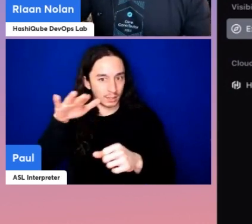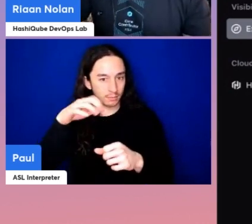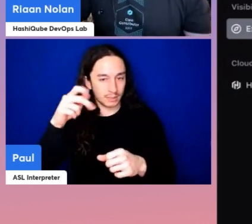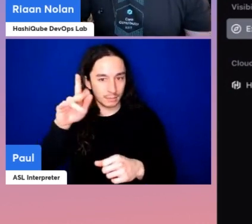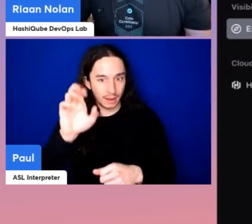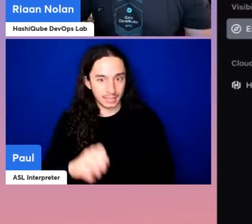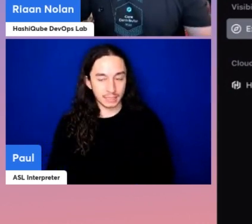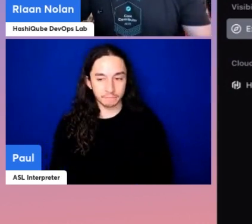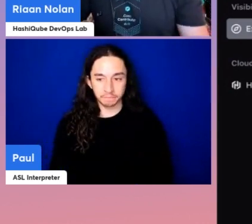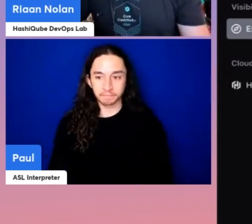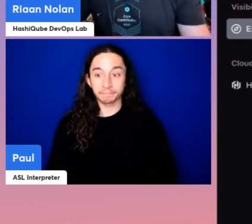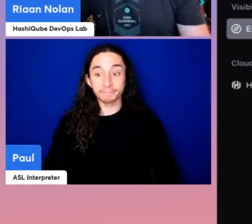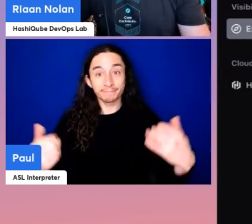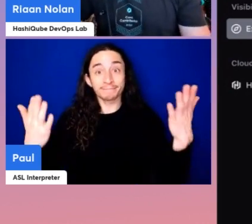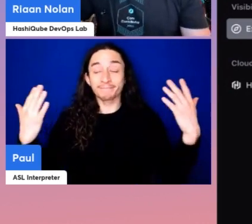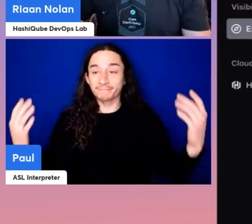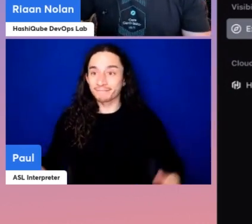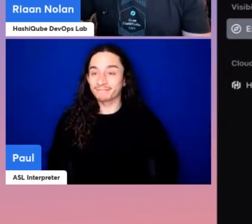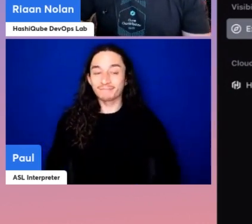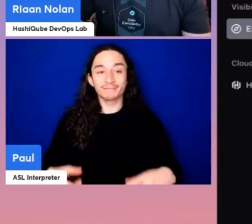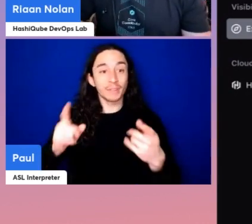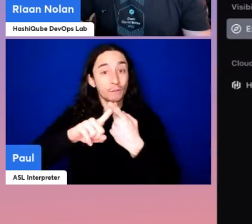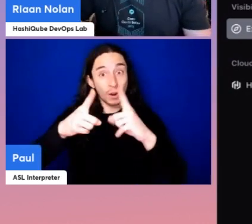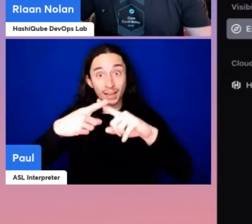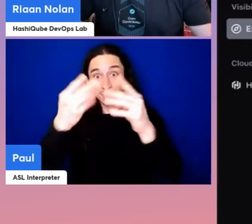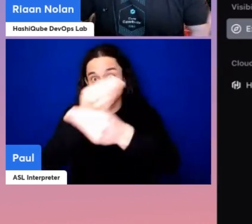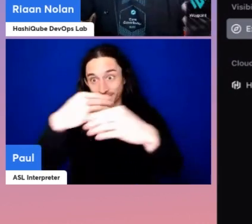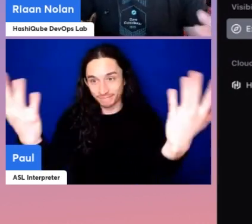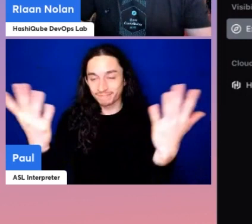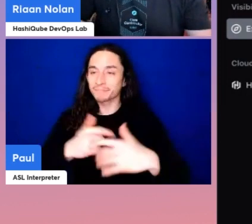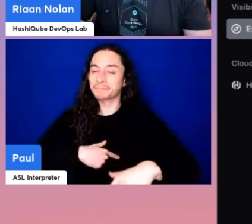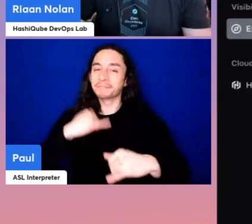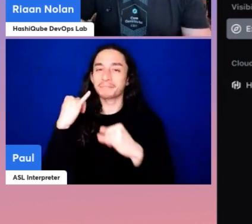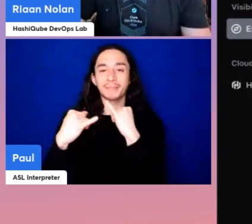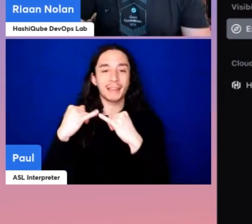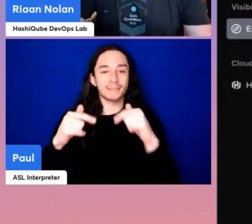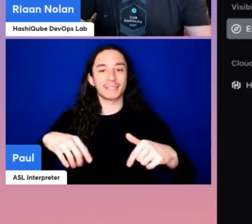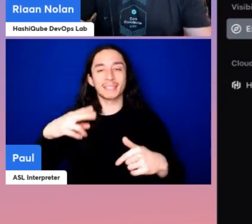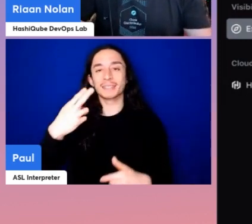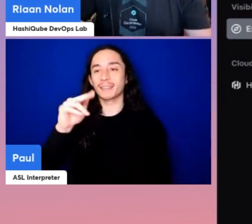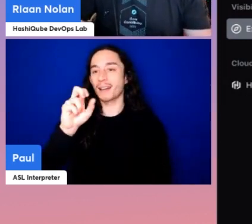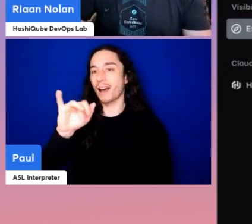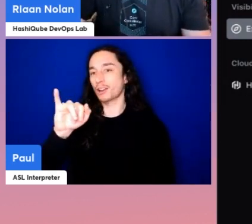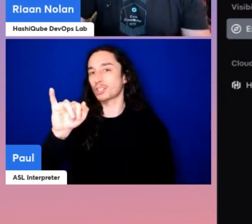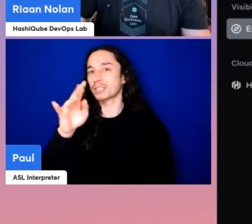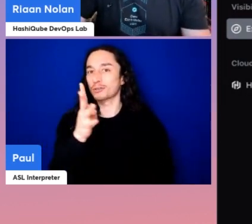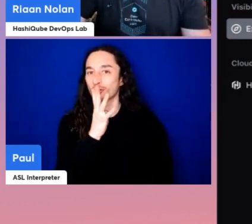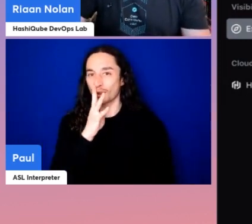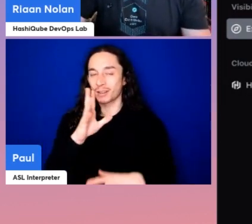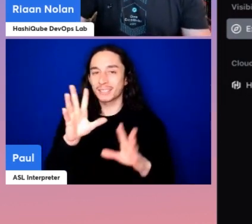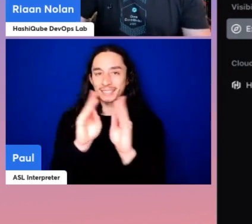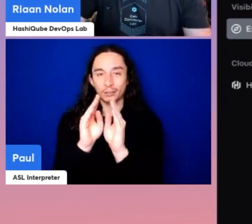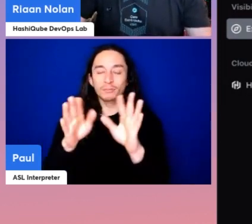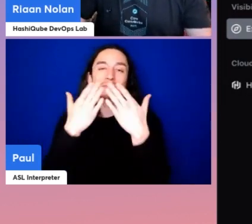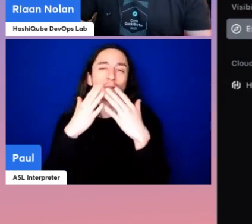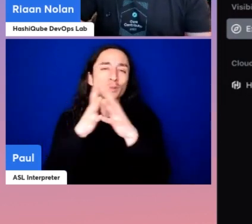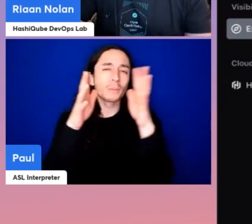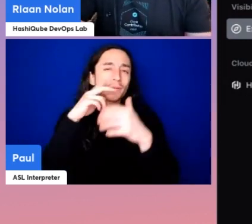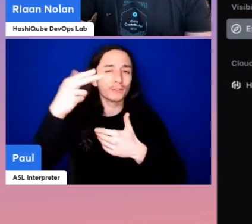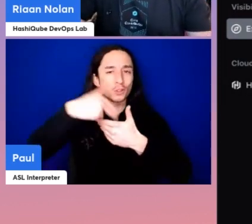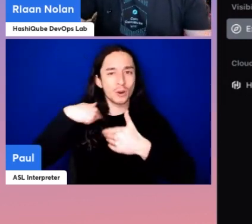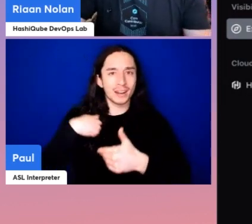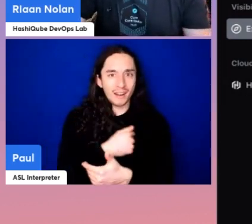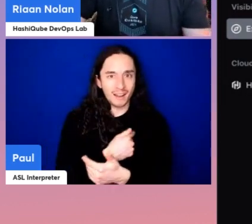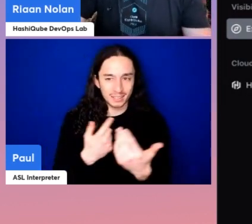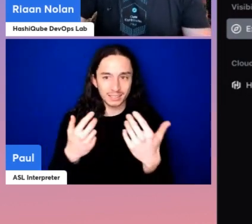Friends, that brings me to the end of this Hashi Talk session. Thank you very much for joining us today. Happy